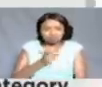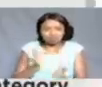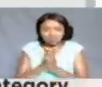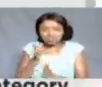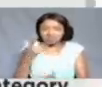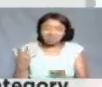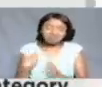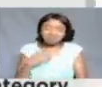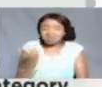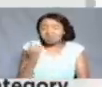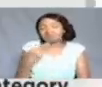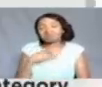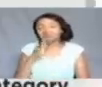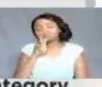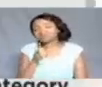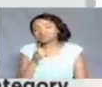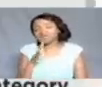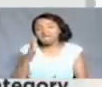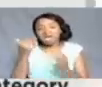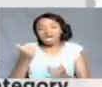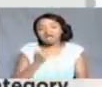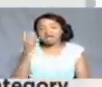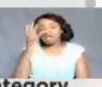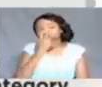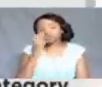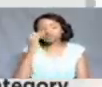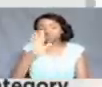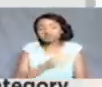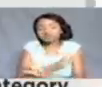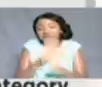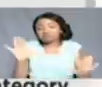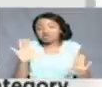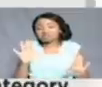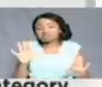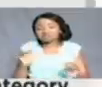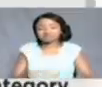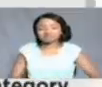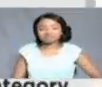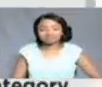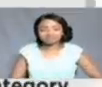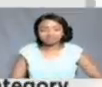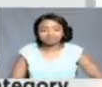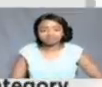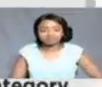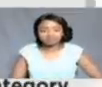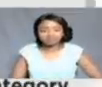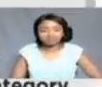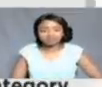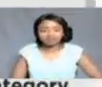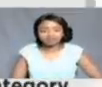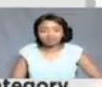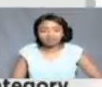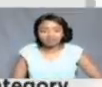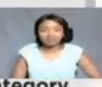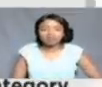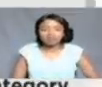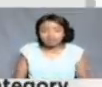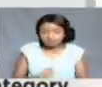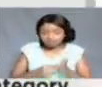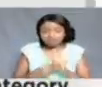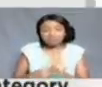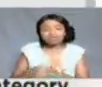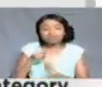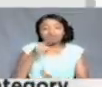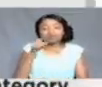girl right. every so often on and there. They'll just like it. Yeah, they'll just like it, and that's about it. Yeah, so it's more about the who and how you tell